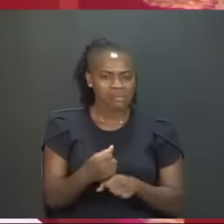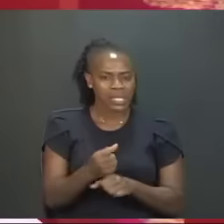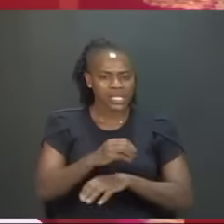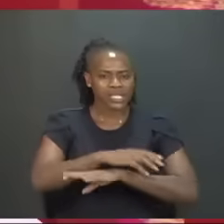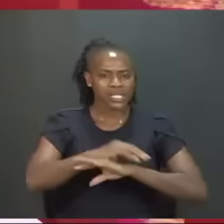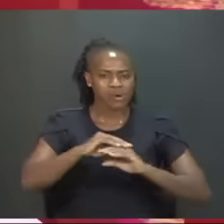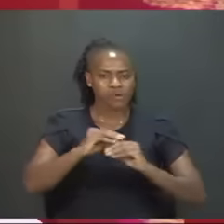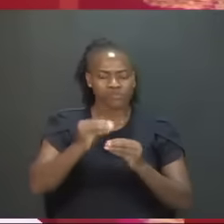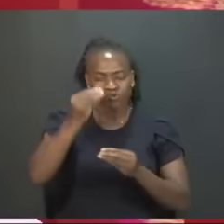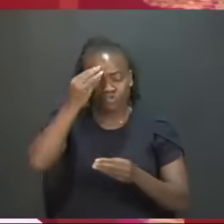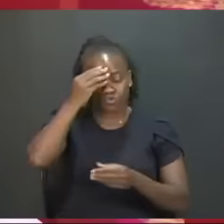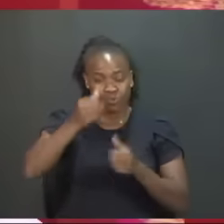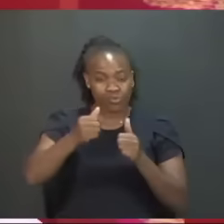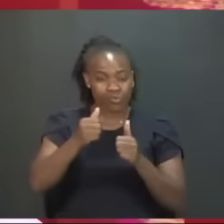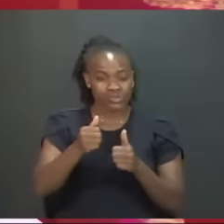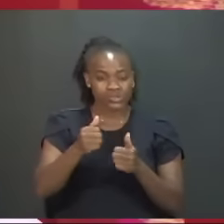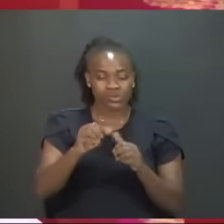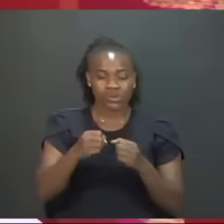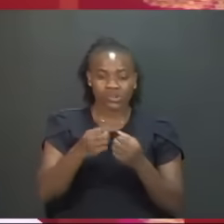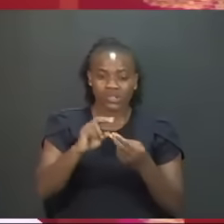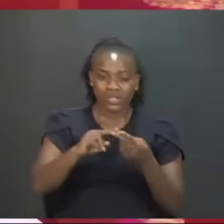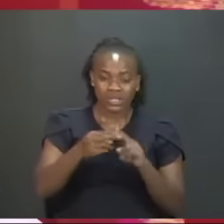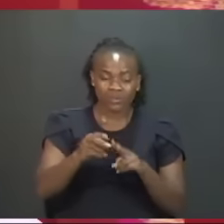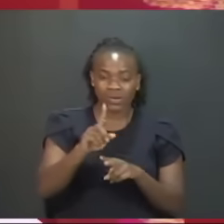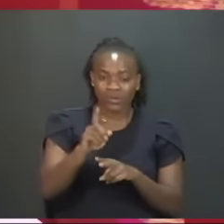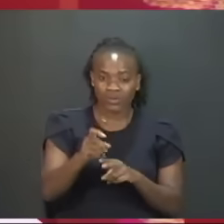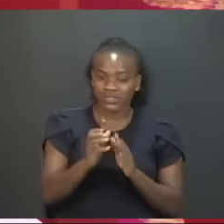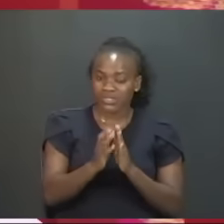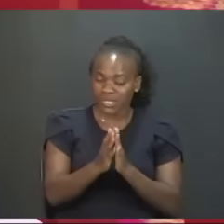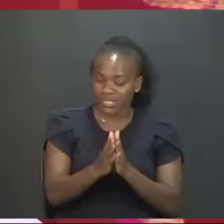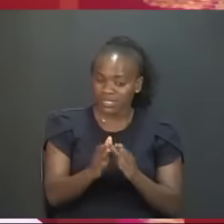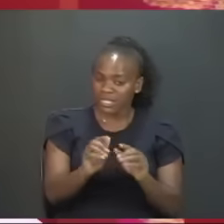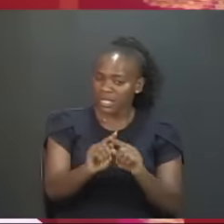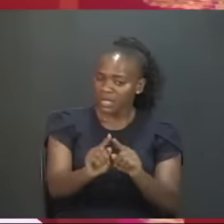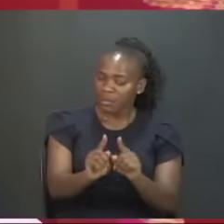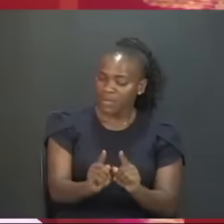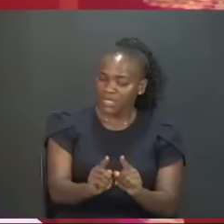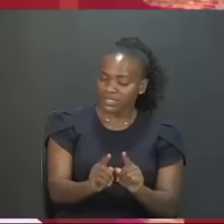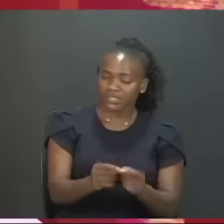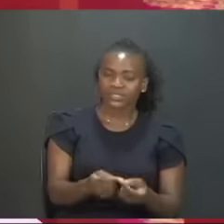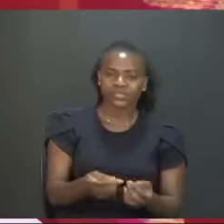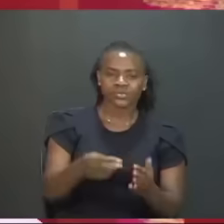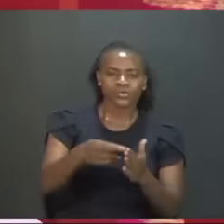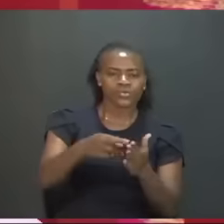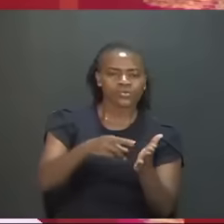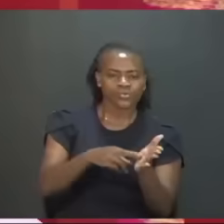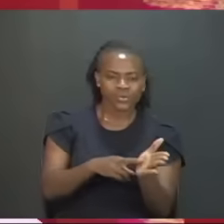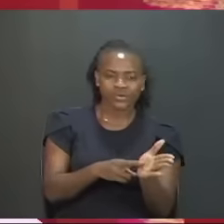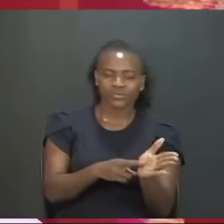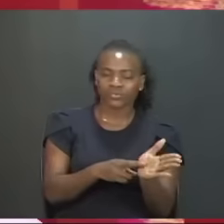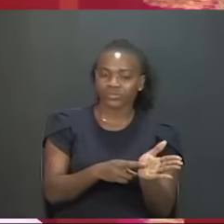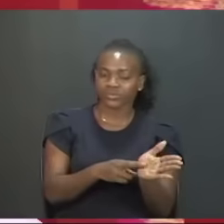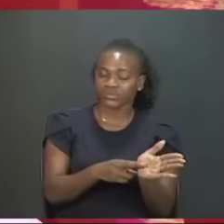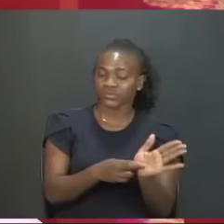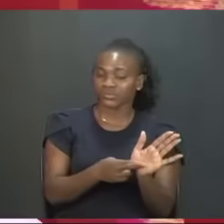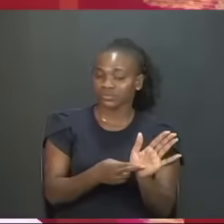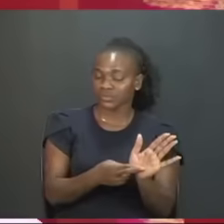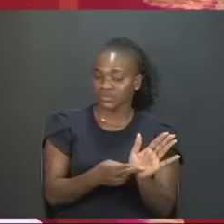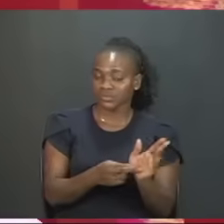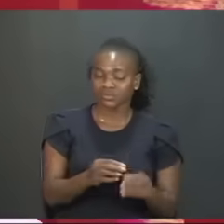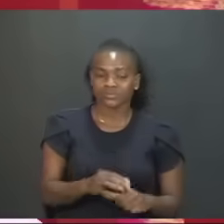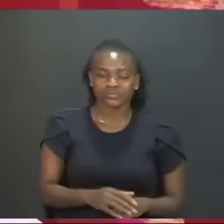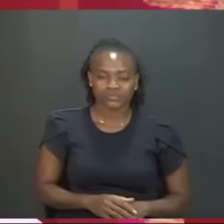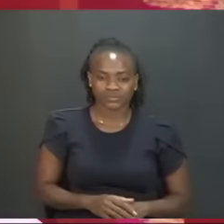asked any given day. But even then, the records do not bear out